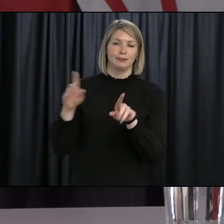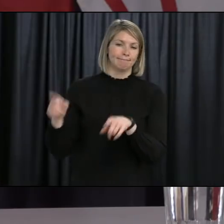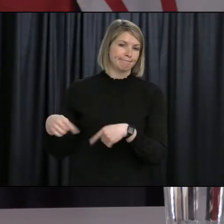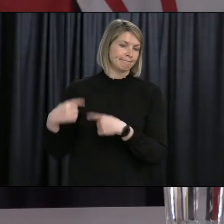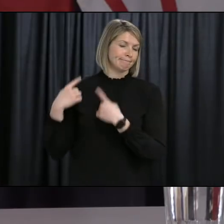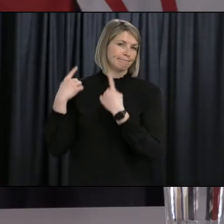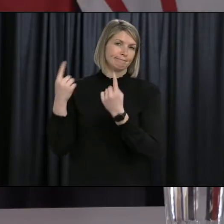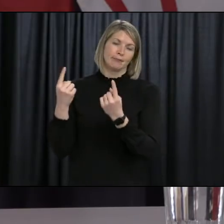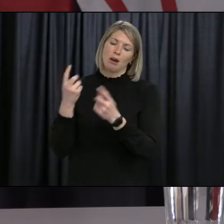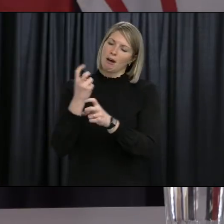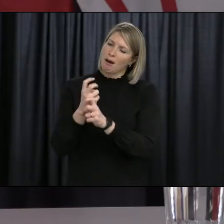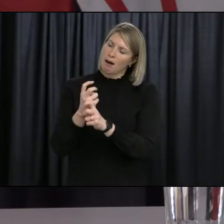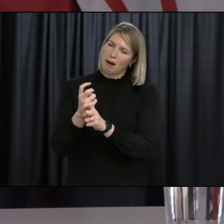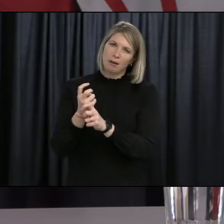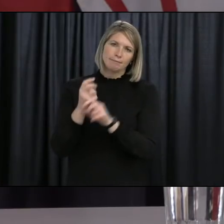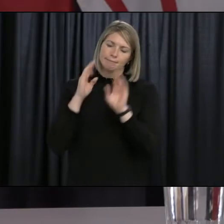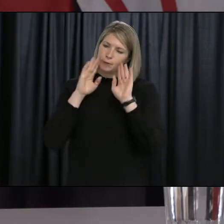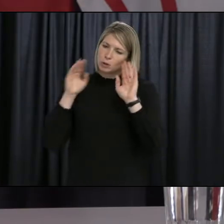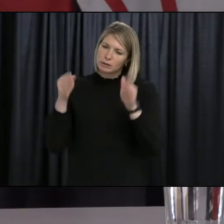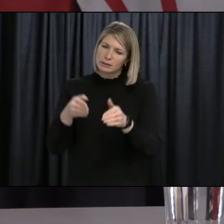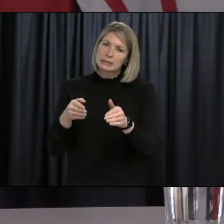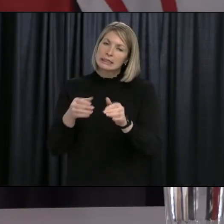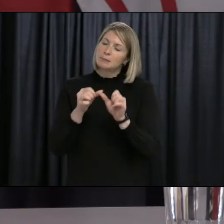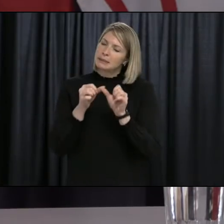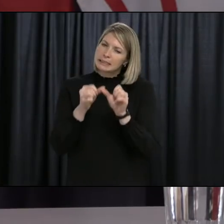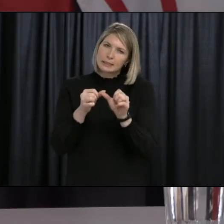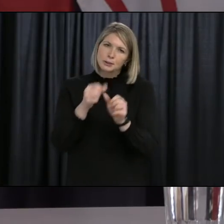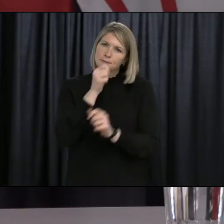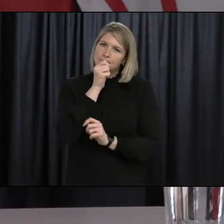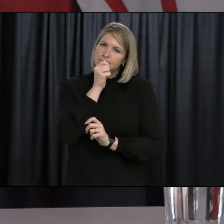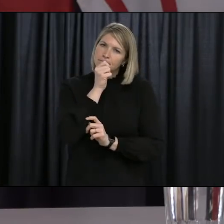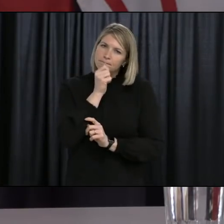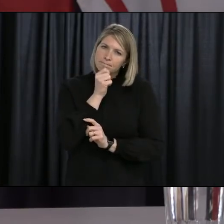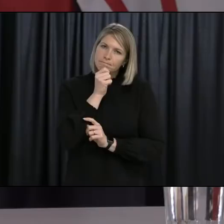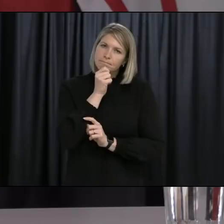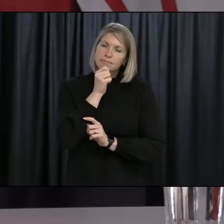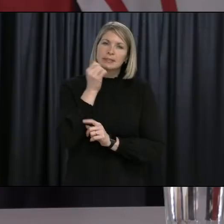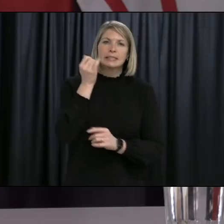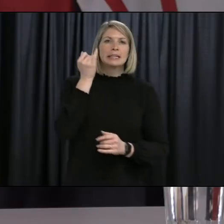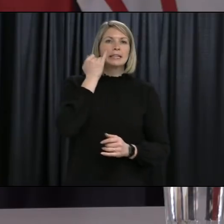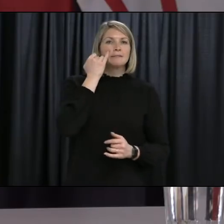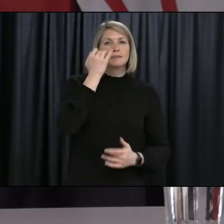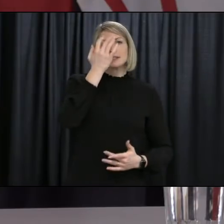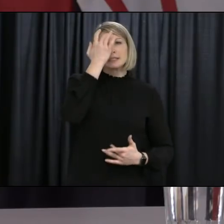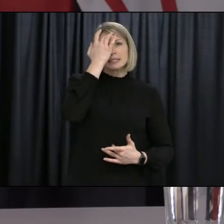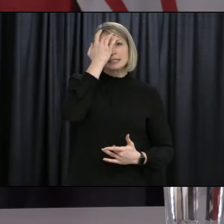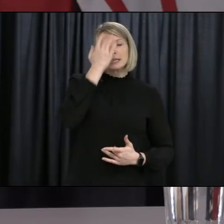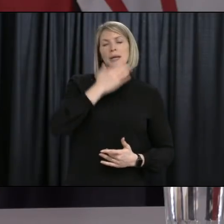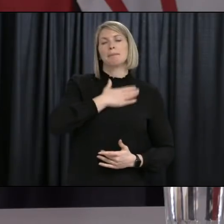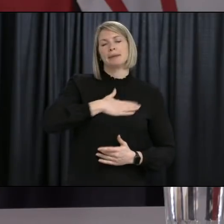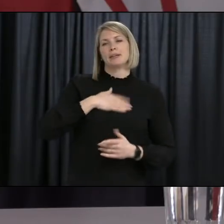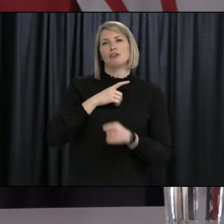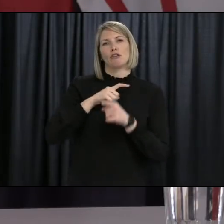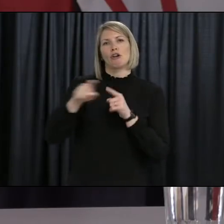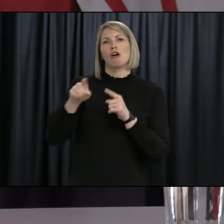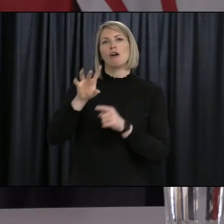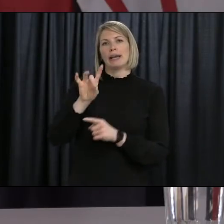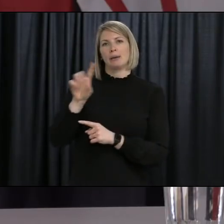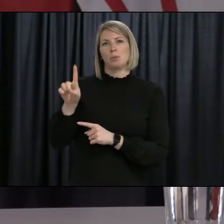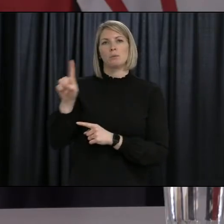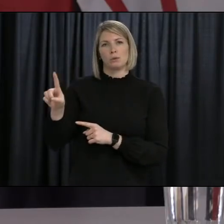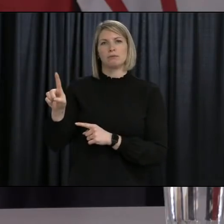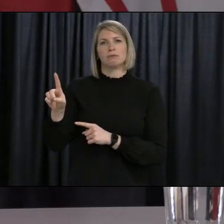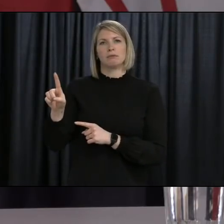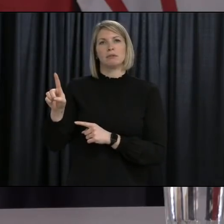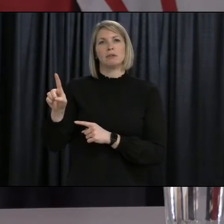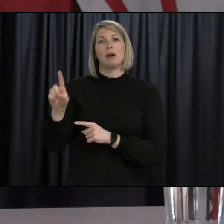to work hard, dig deep for a little bit longer. If you have symptoms, call 811. If you please